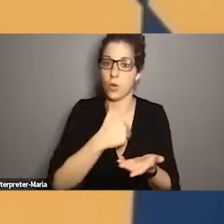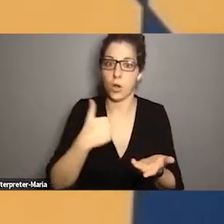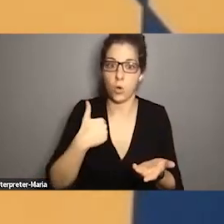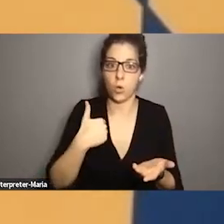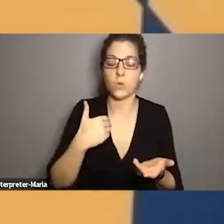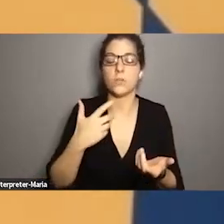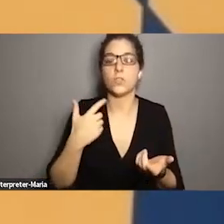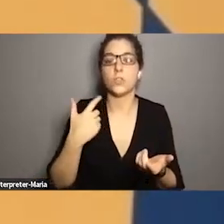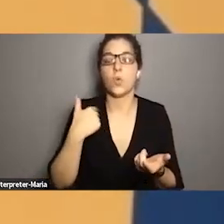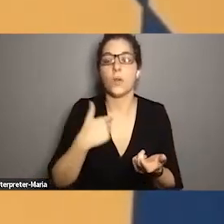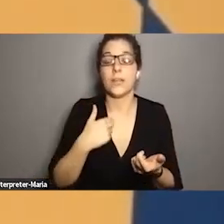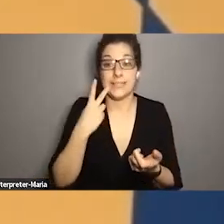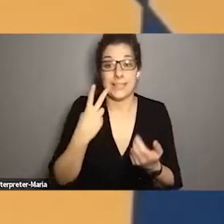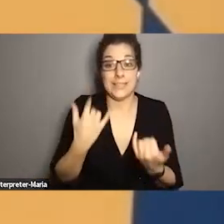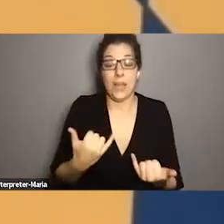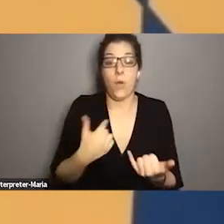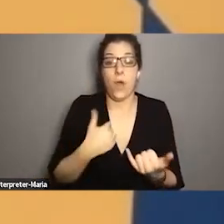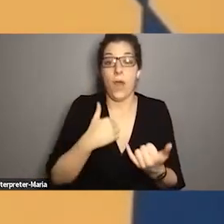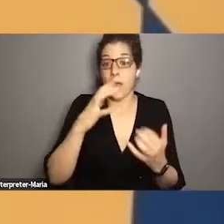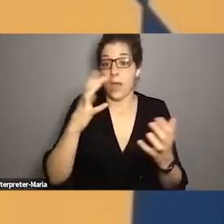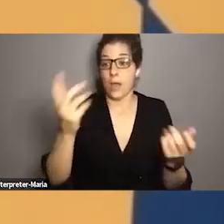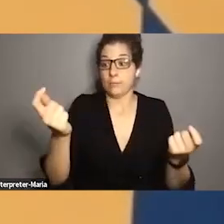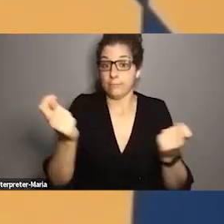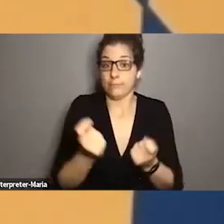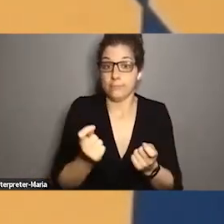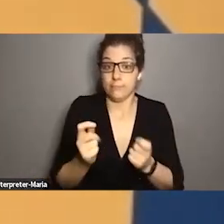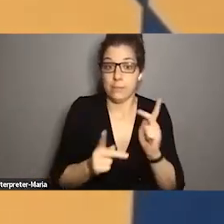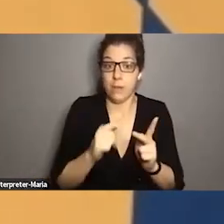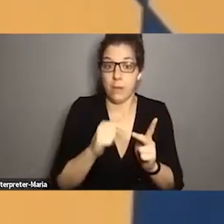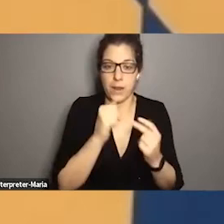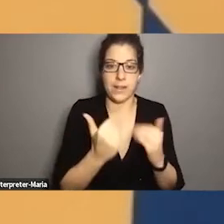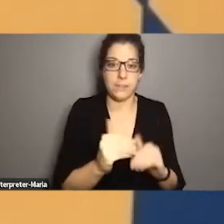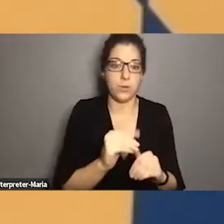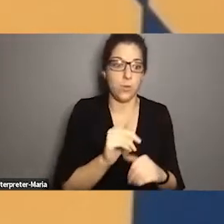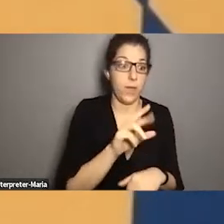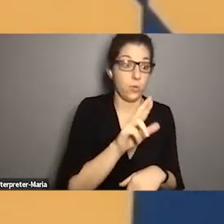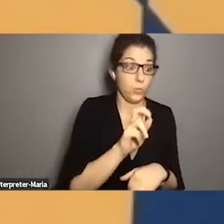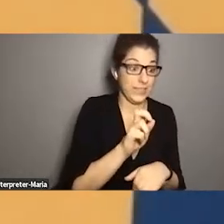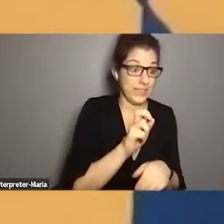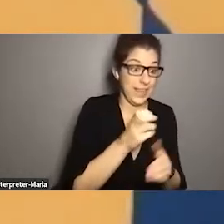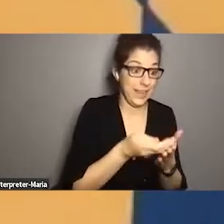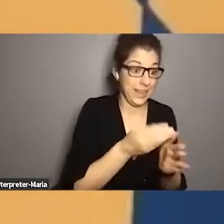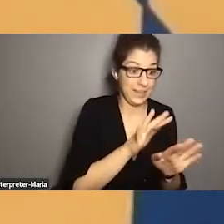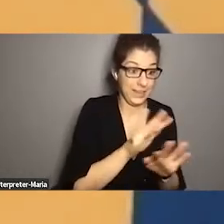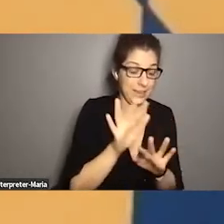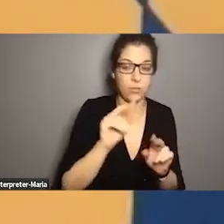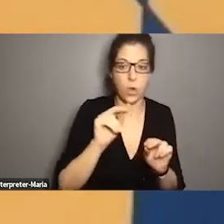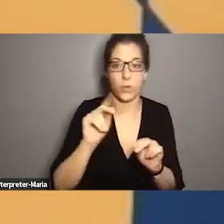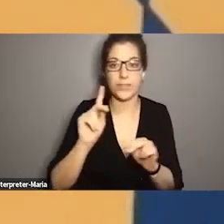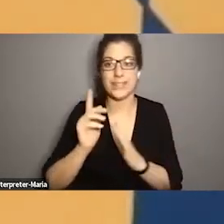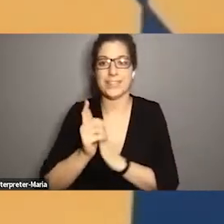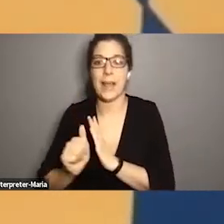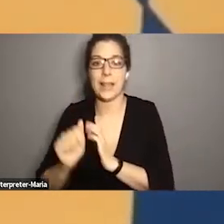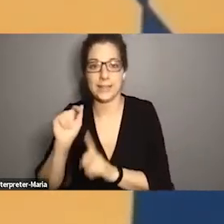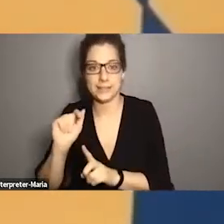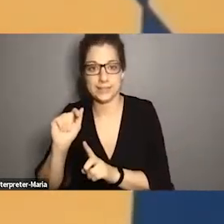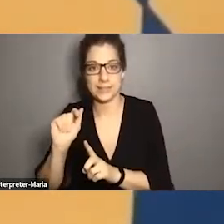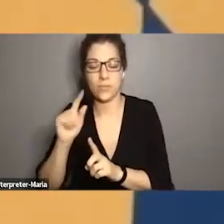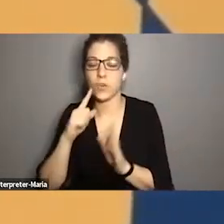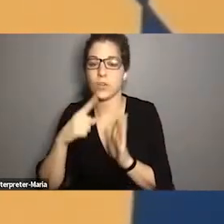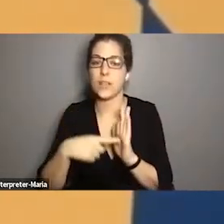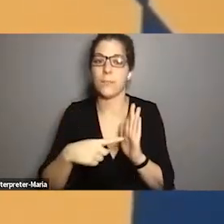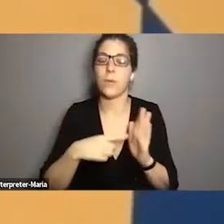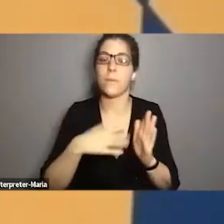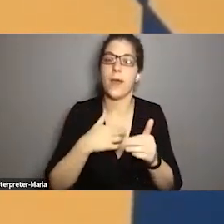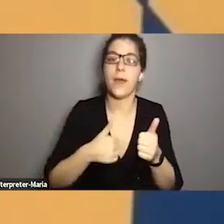seeing is I now can attract people. I'm not limited to where my real estate assets are. It's wherever the talent is. And so, for example,